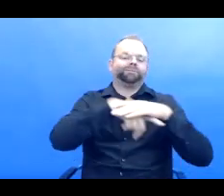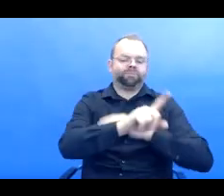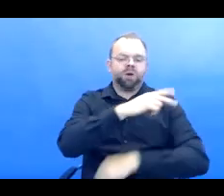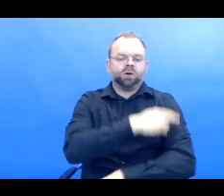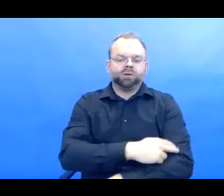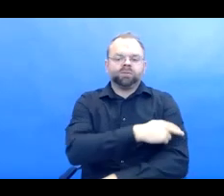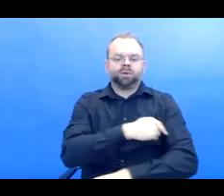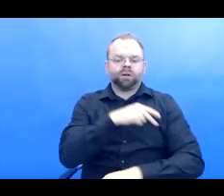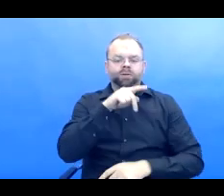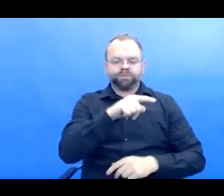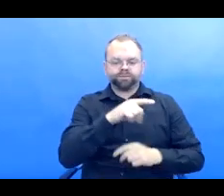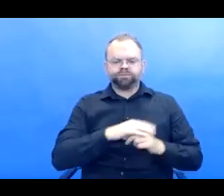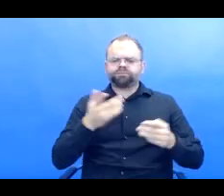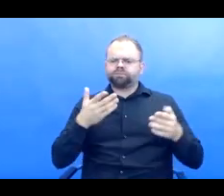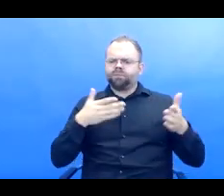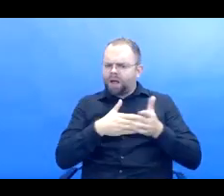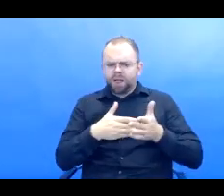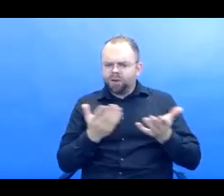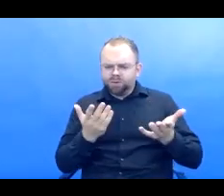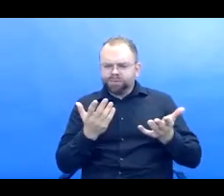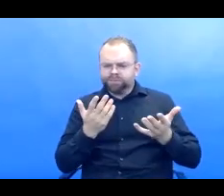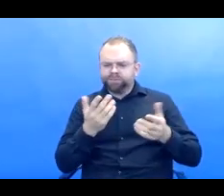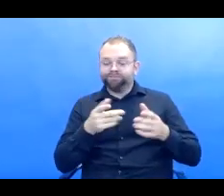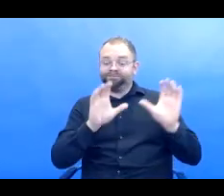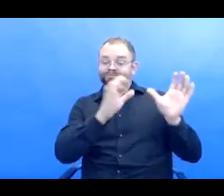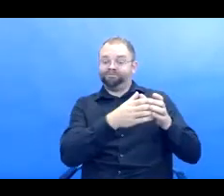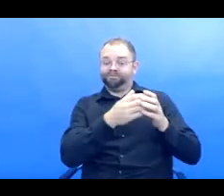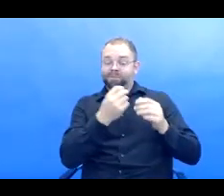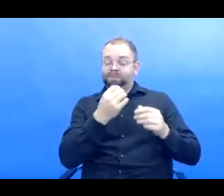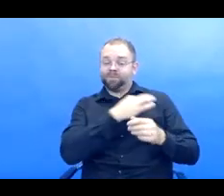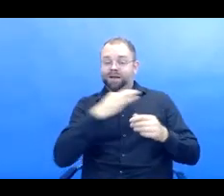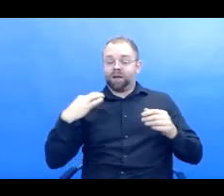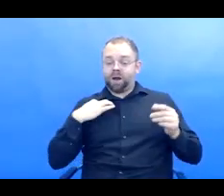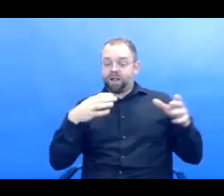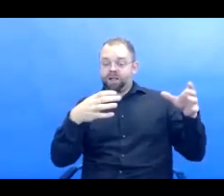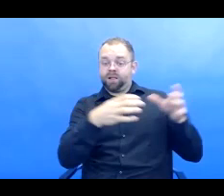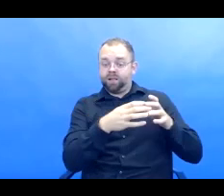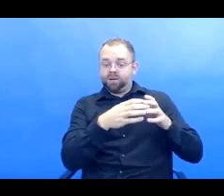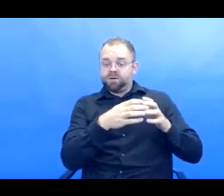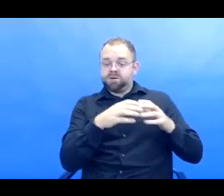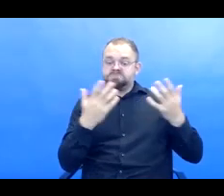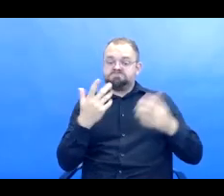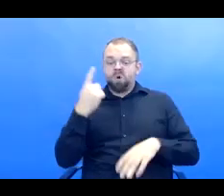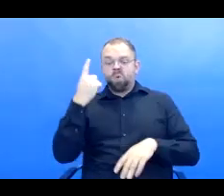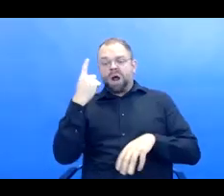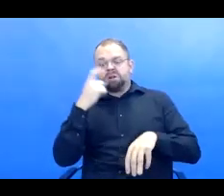as high as $10. So you can imagine if a medical board only sits once a month,